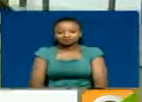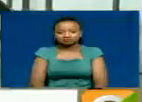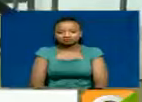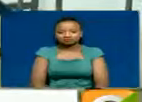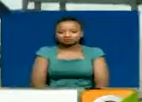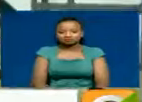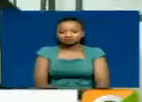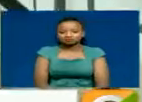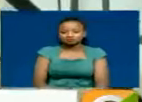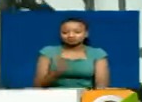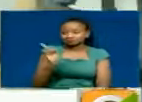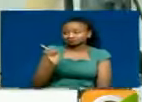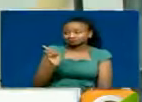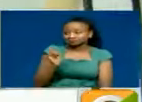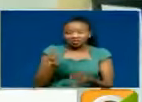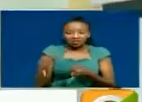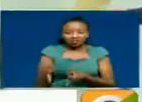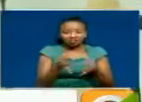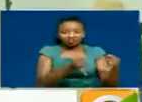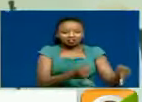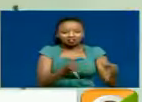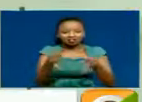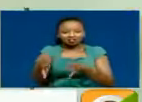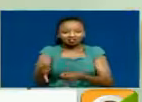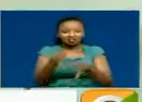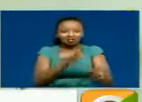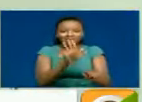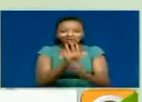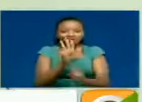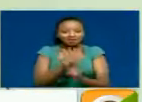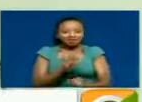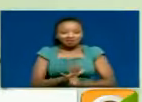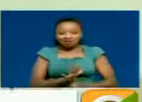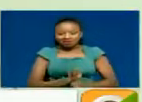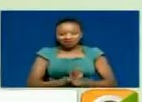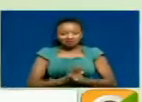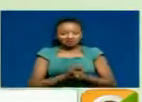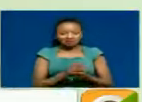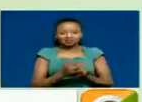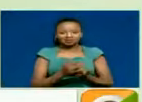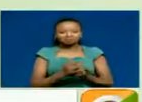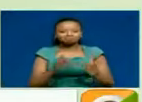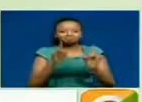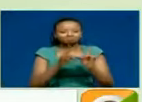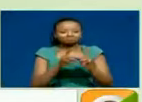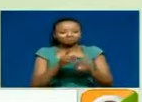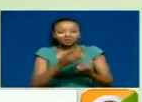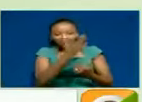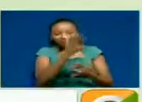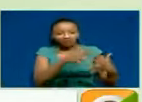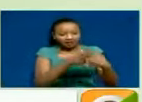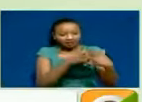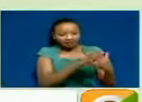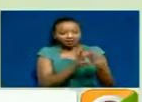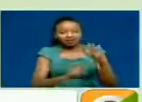She has graced many fashion shows across the world, featured in advertising campaigns, and endorsed top fashion